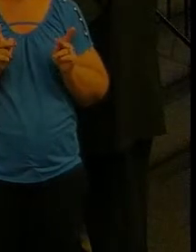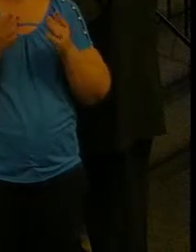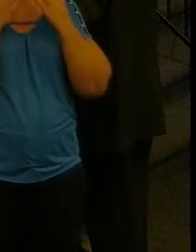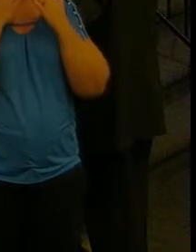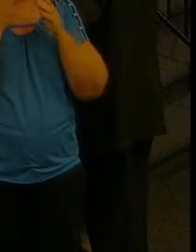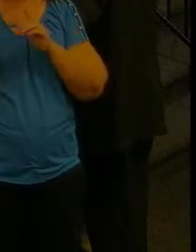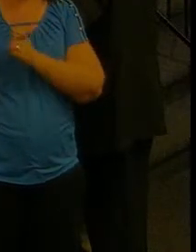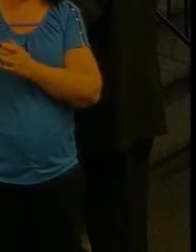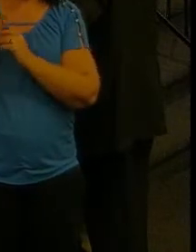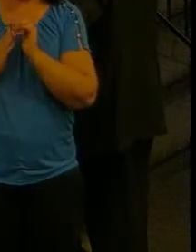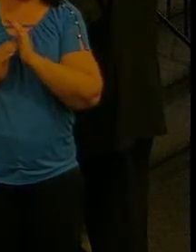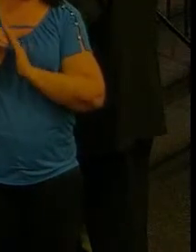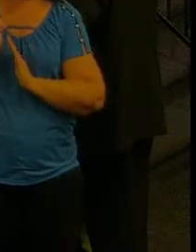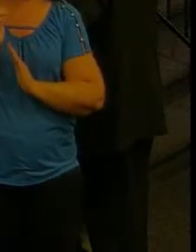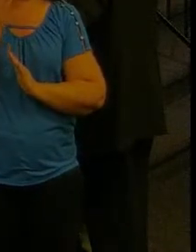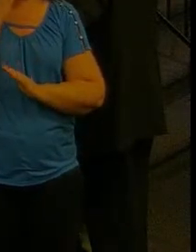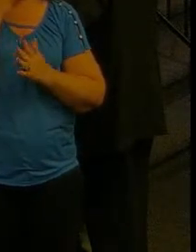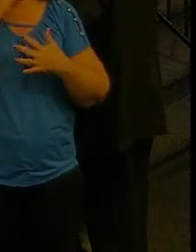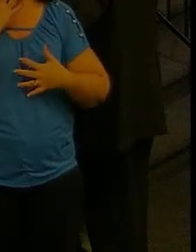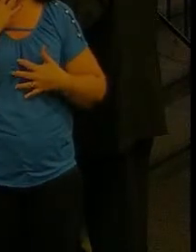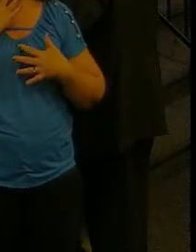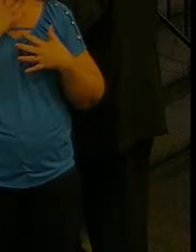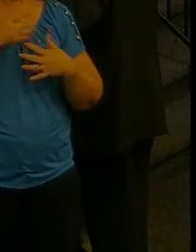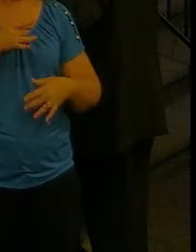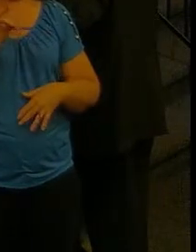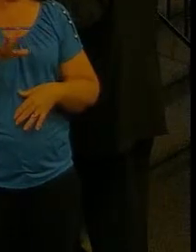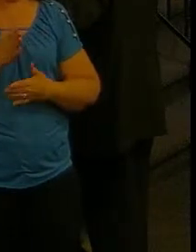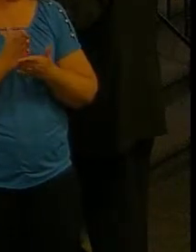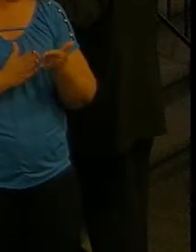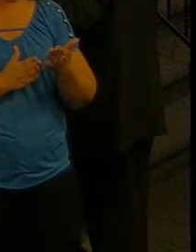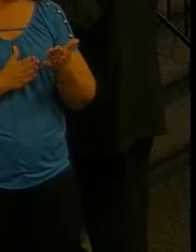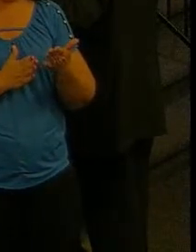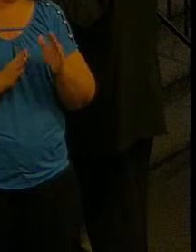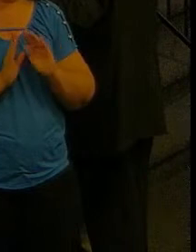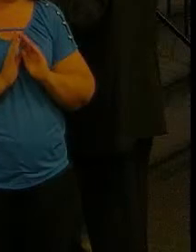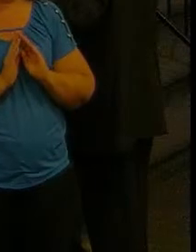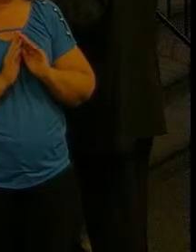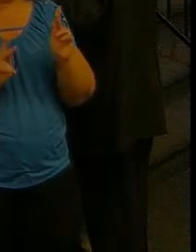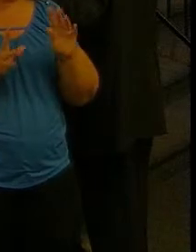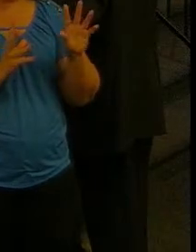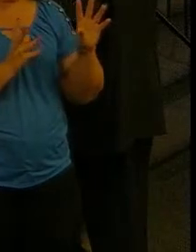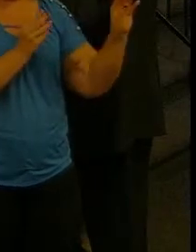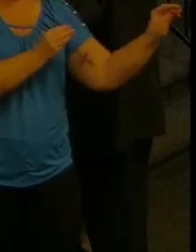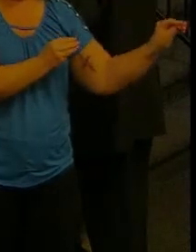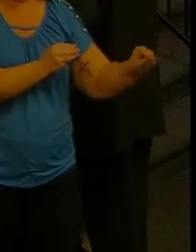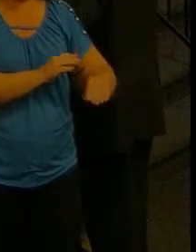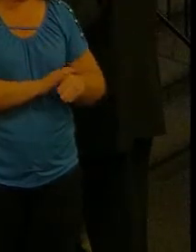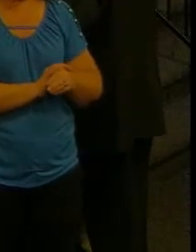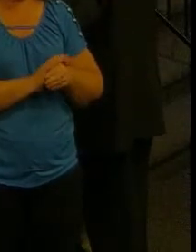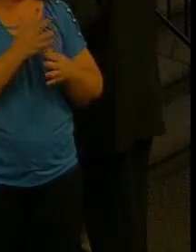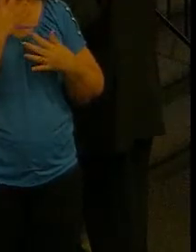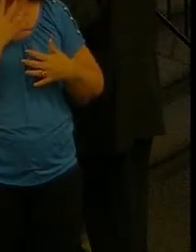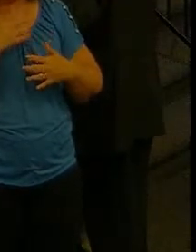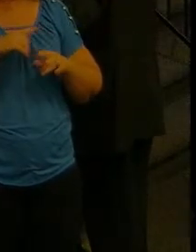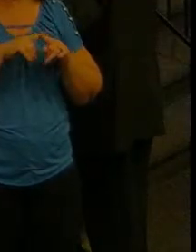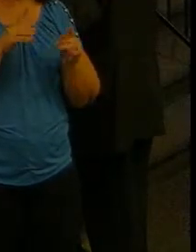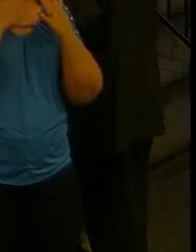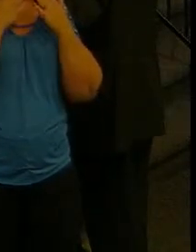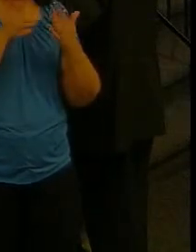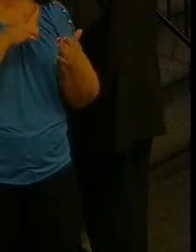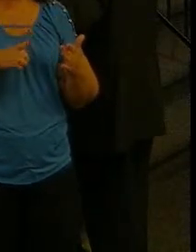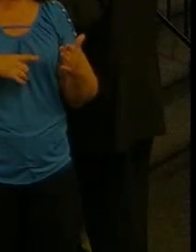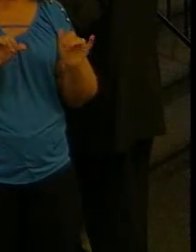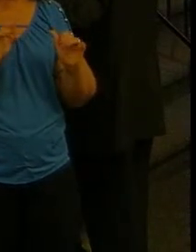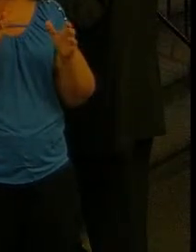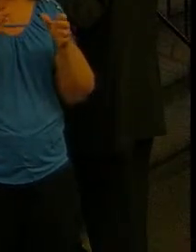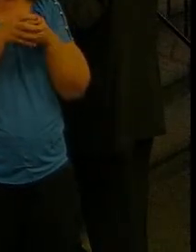all comfort? And even though we don't like this part of doing church at Centerview, but Lord, we thank you that we're